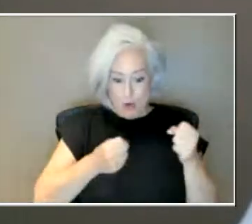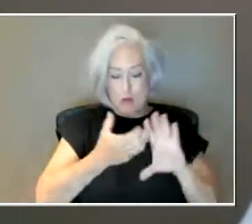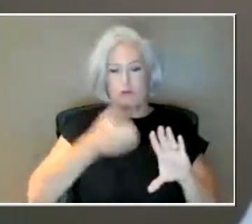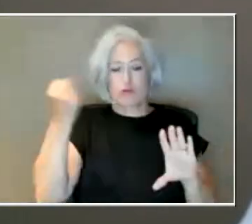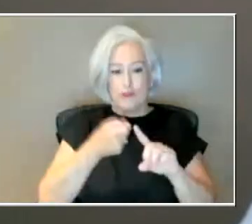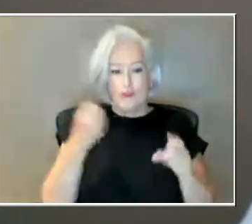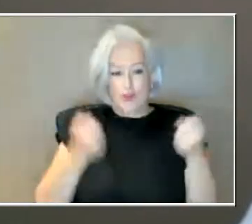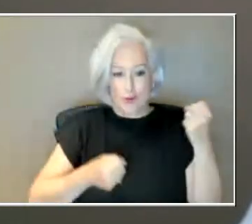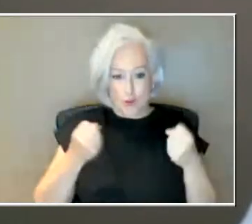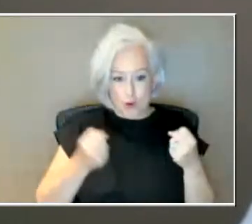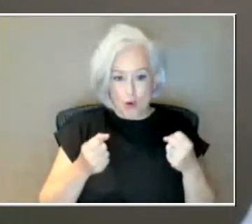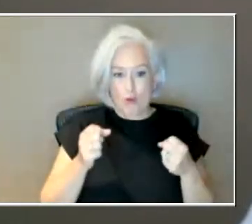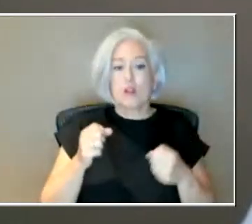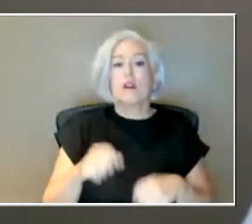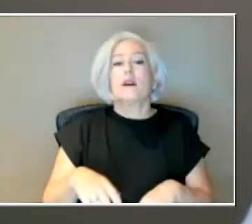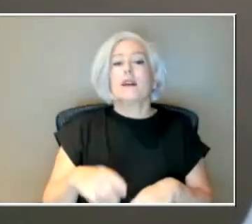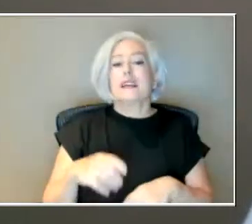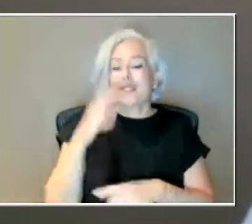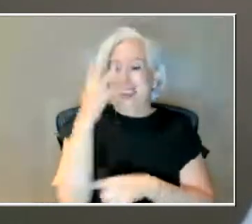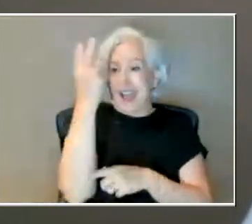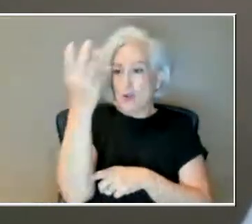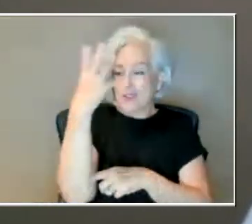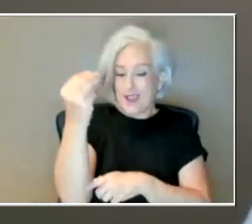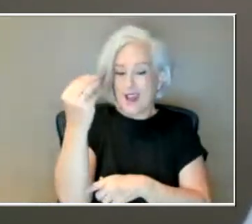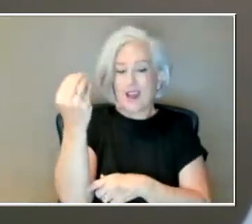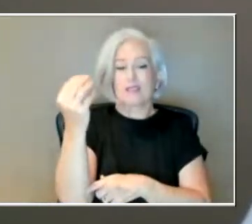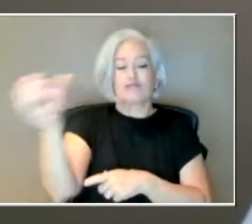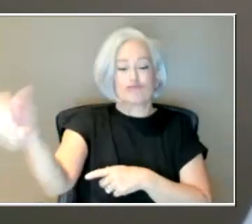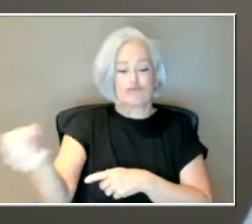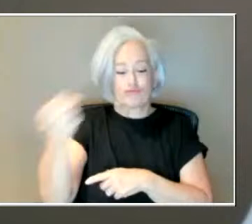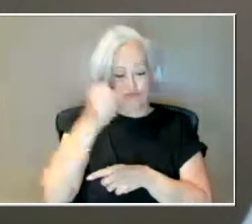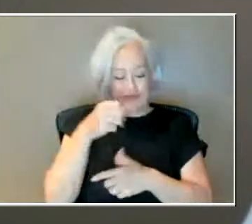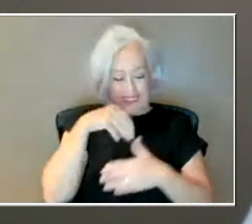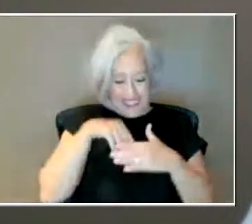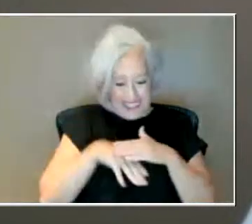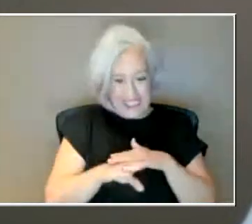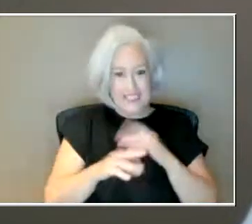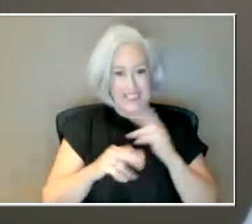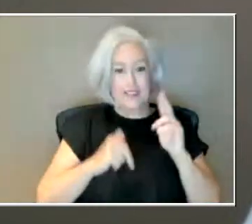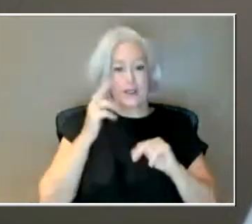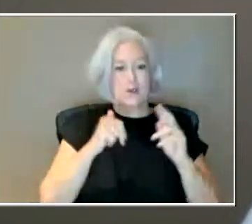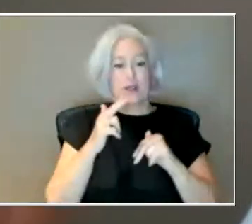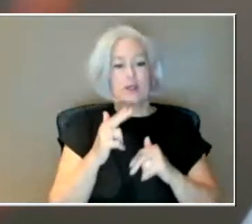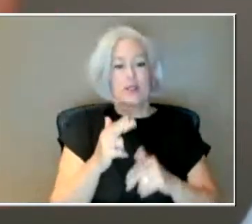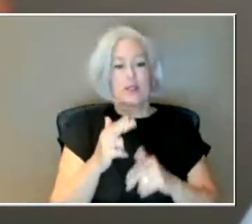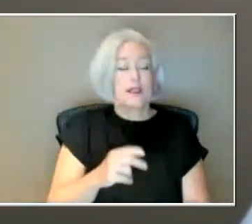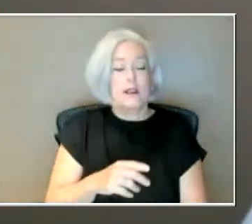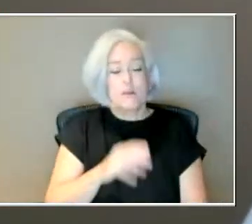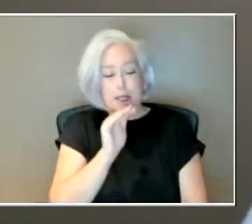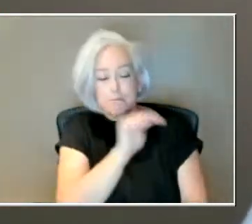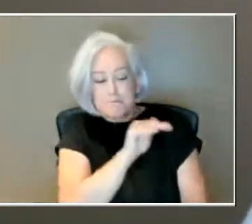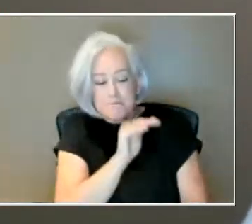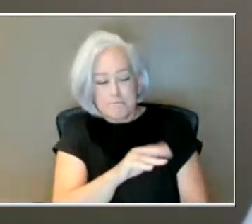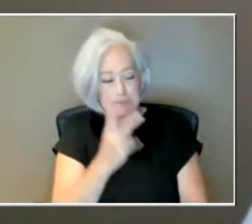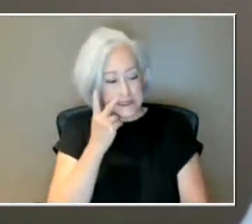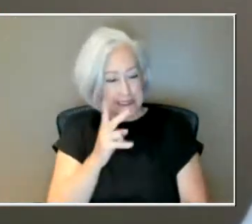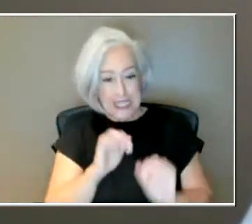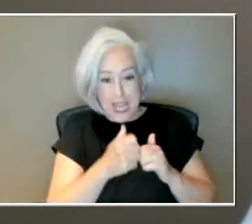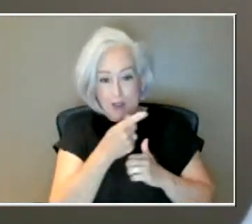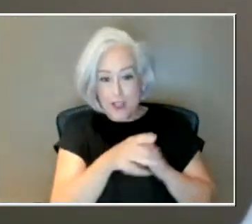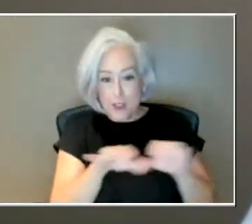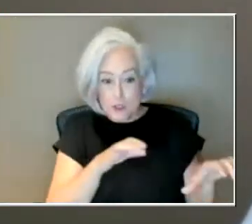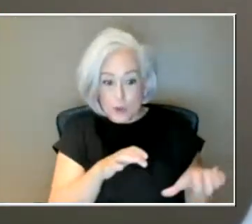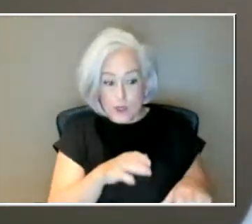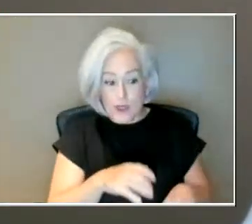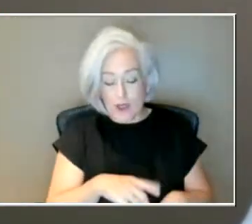Stay with them and evaluate them. Everyone's not always comfortable doing this, but see how they're doing. And if they're confused or altered,